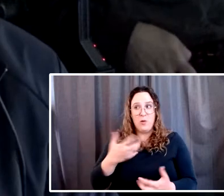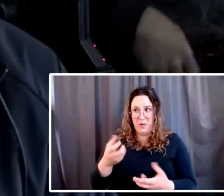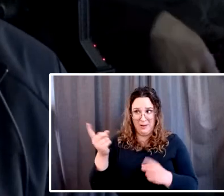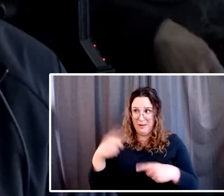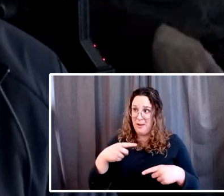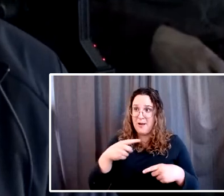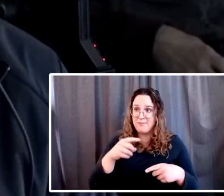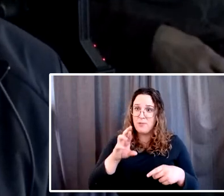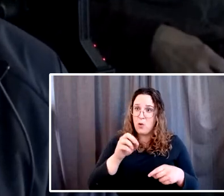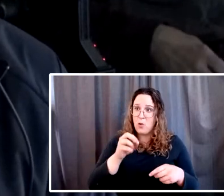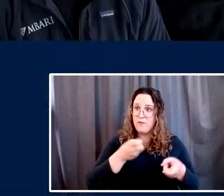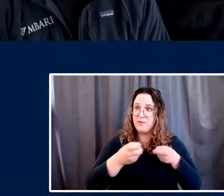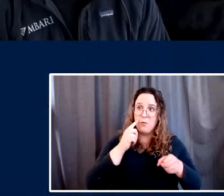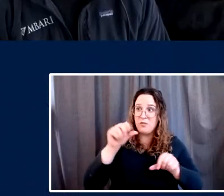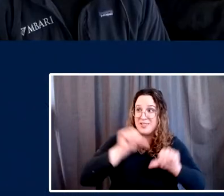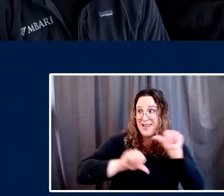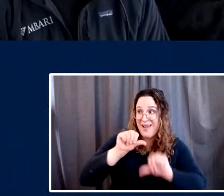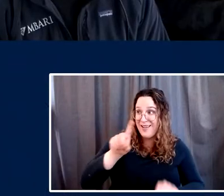since.